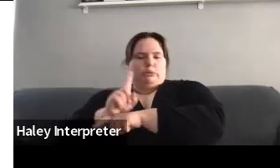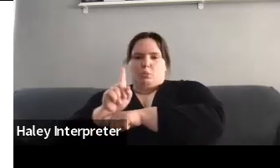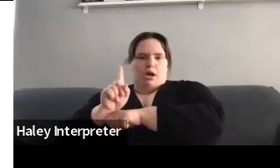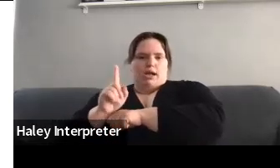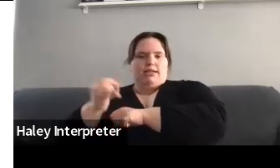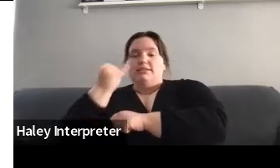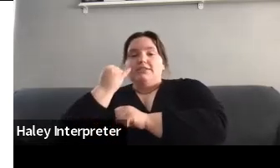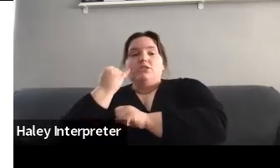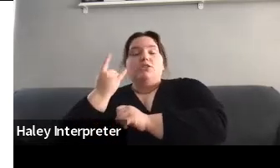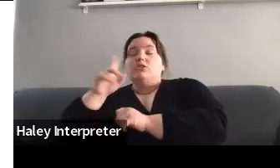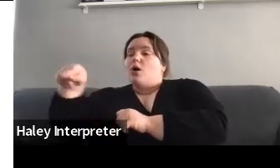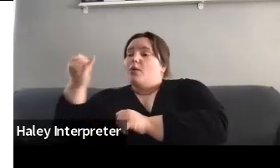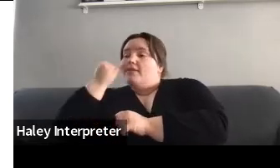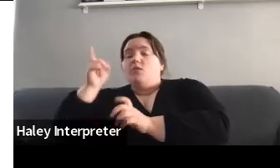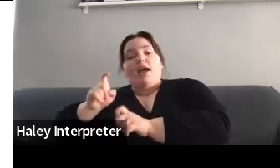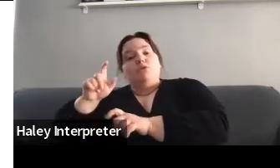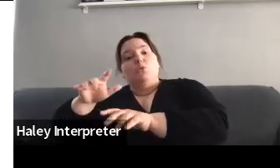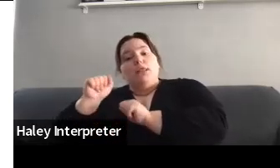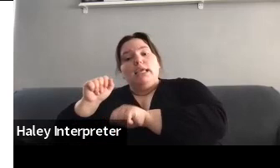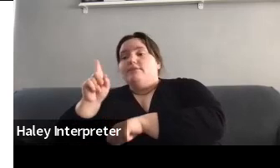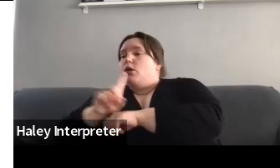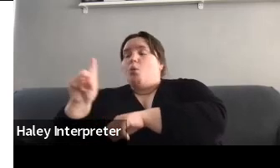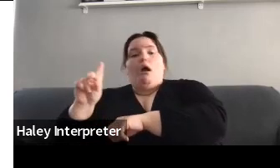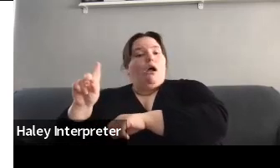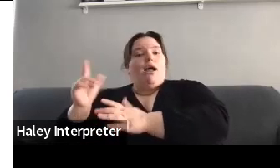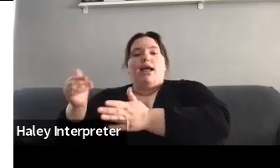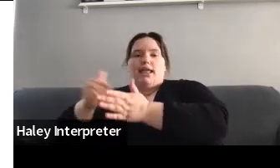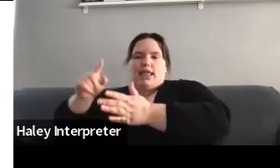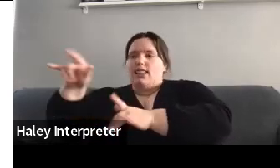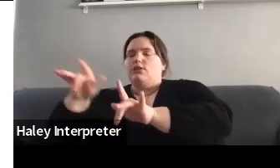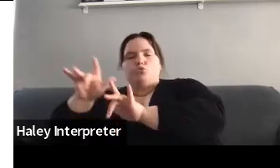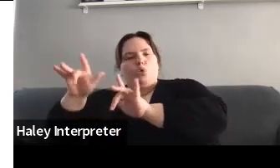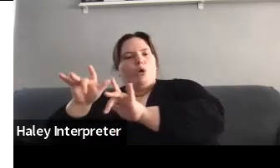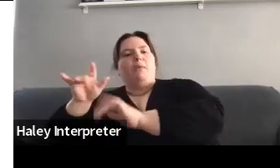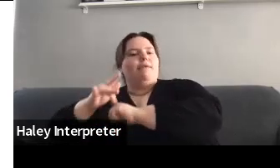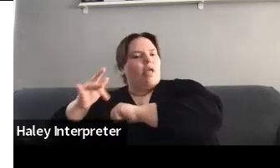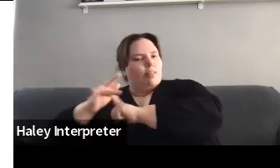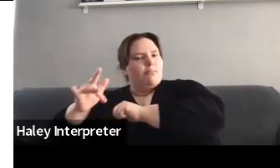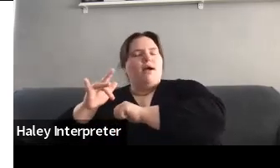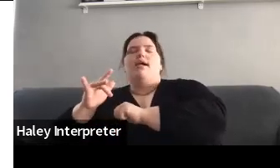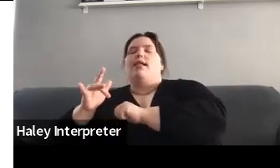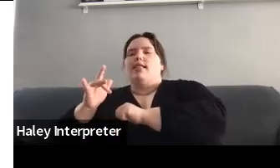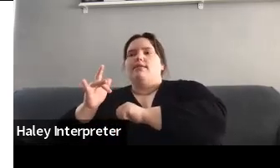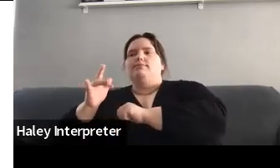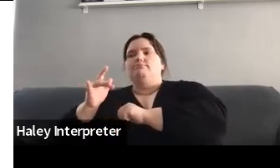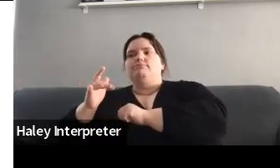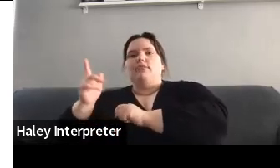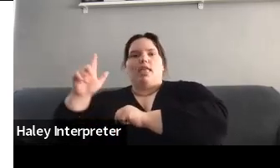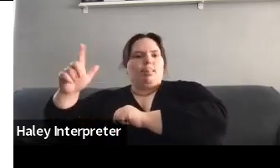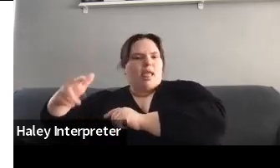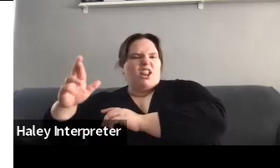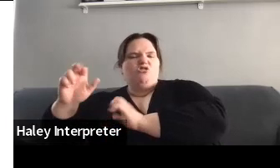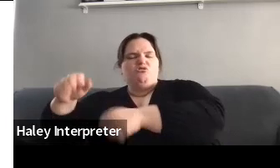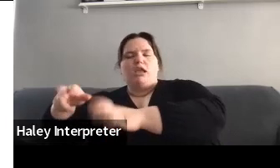those of you that may have to leave at 1, again, this recording will be available for review. And